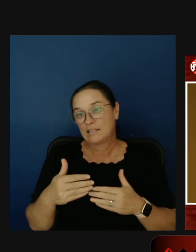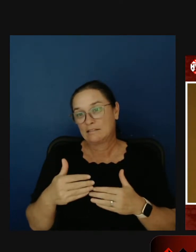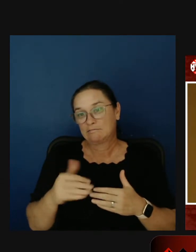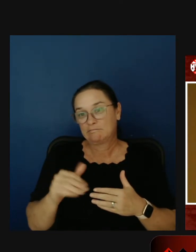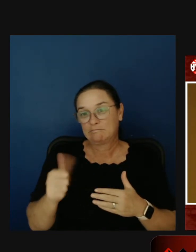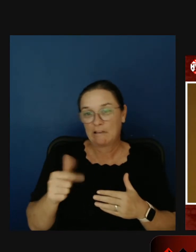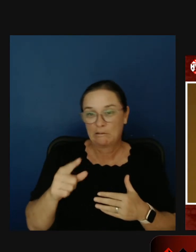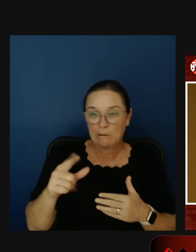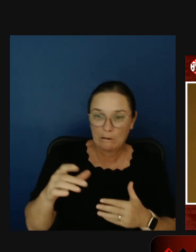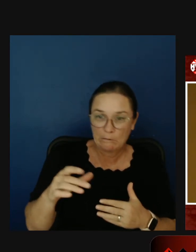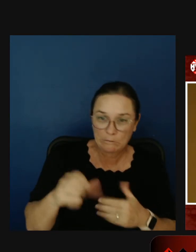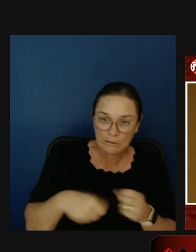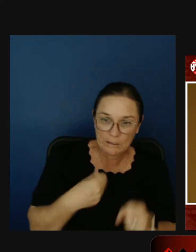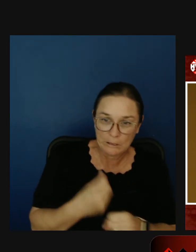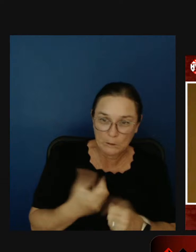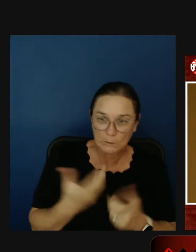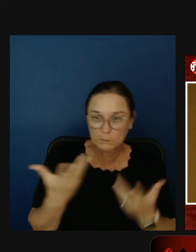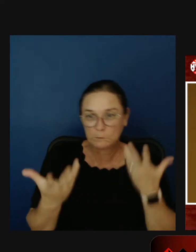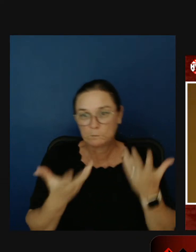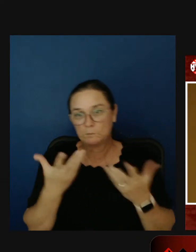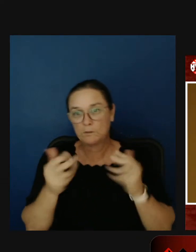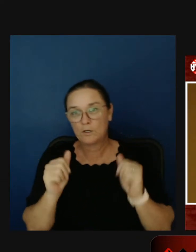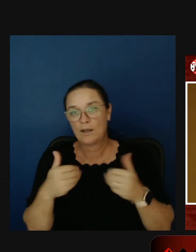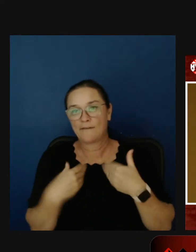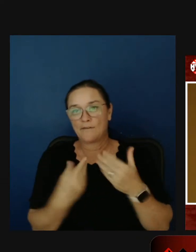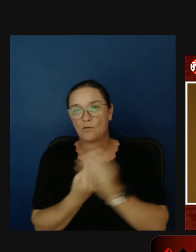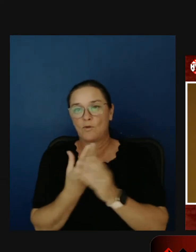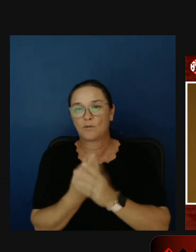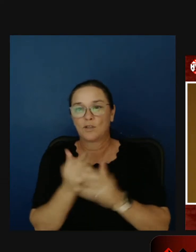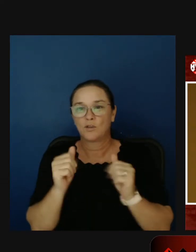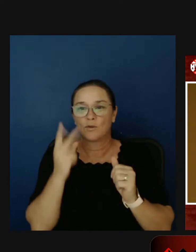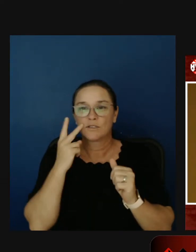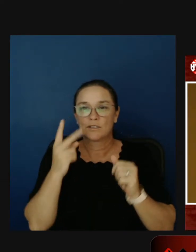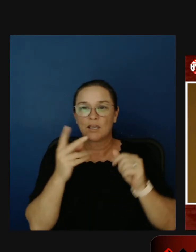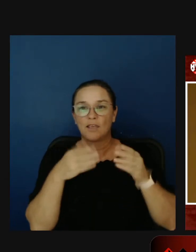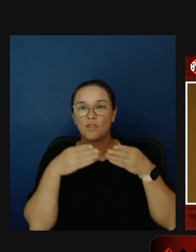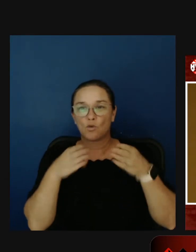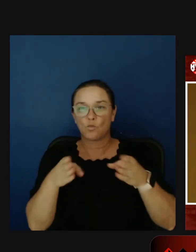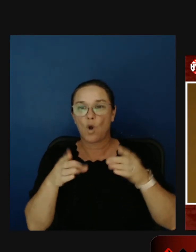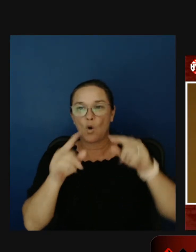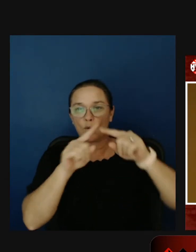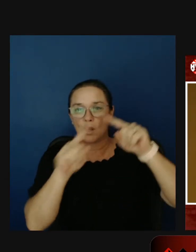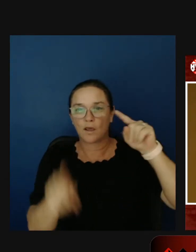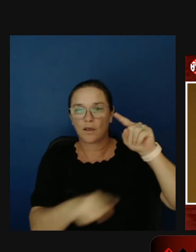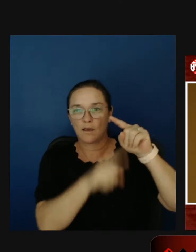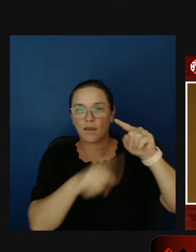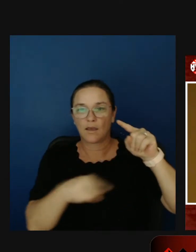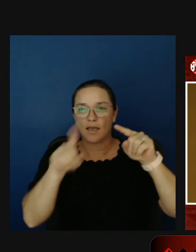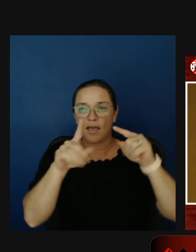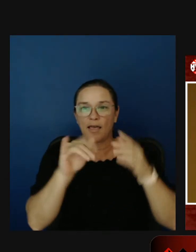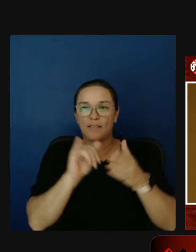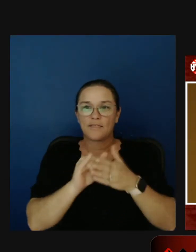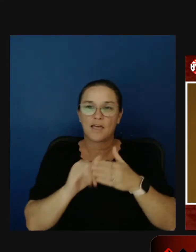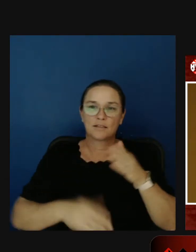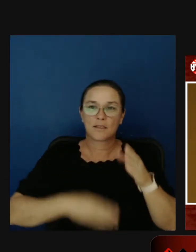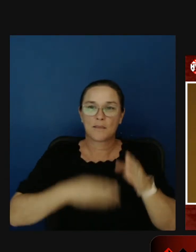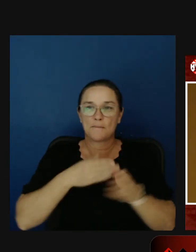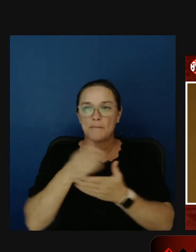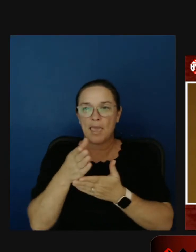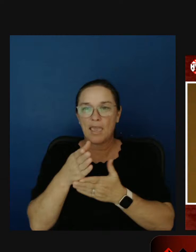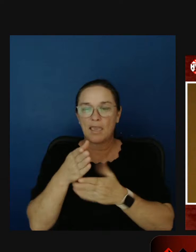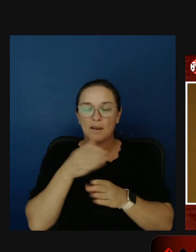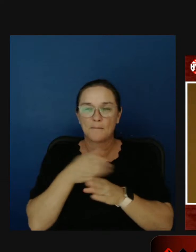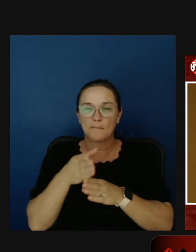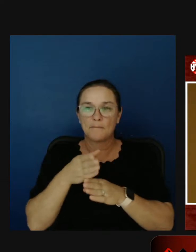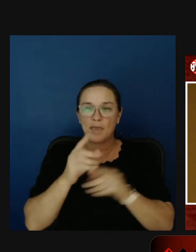an eruption, and could it impact the city? You can see the road here. This is the main ring road around the city, and about 1.5